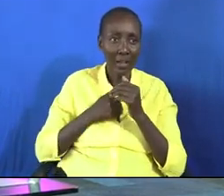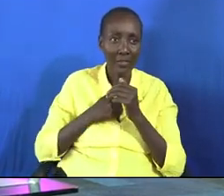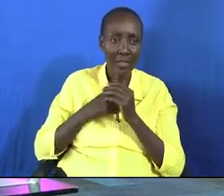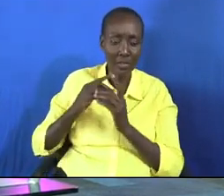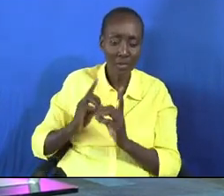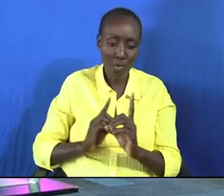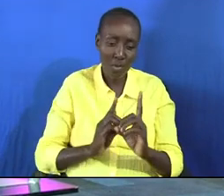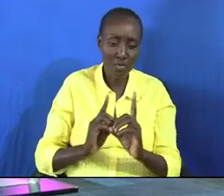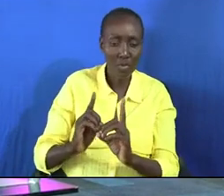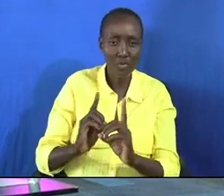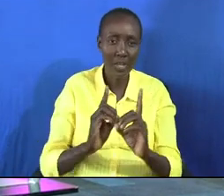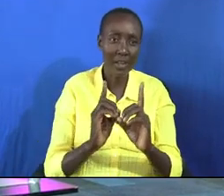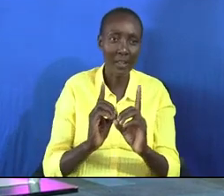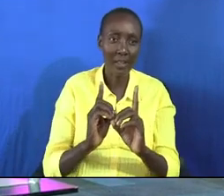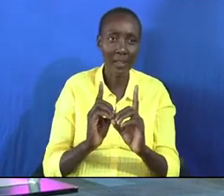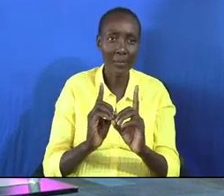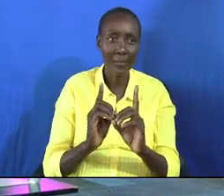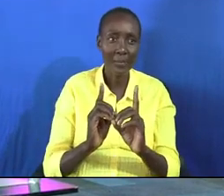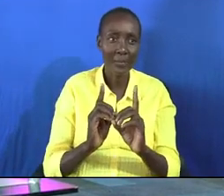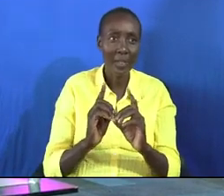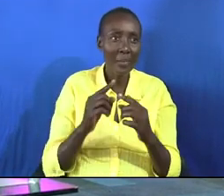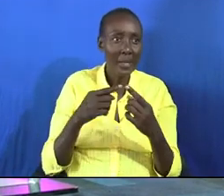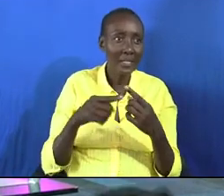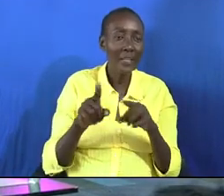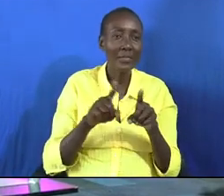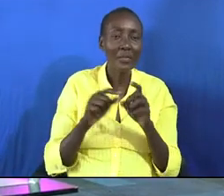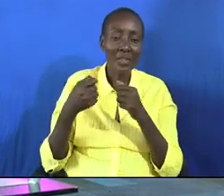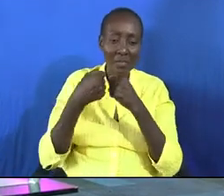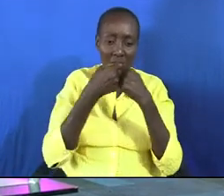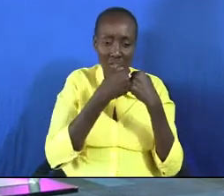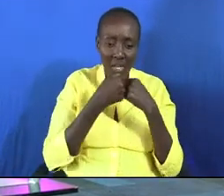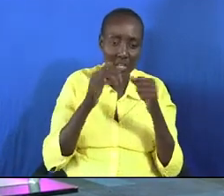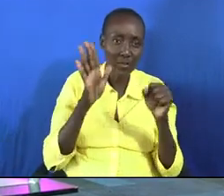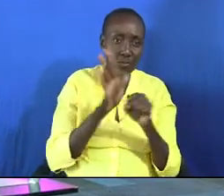with, who had a lot of challenges.